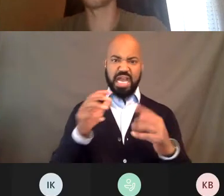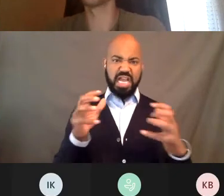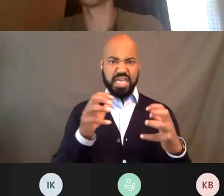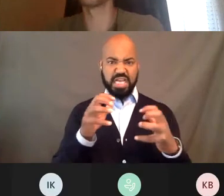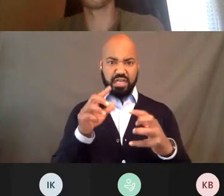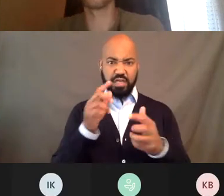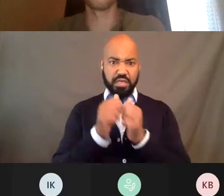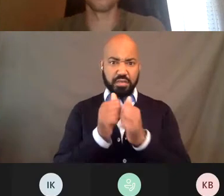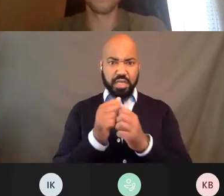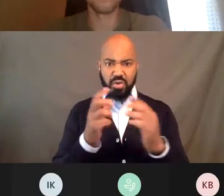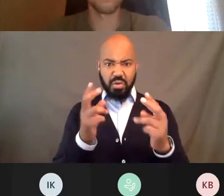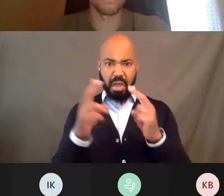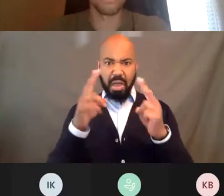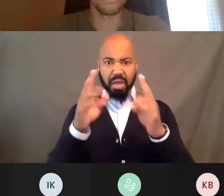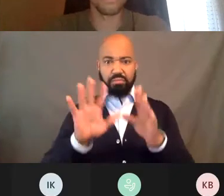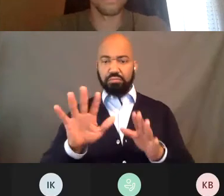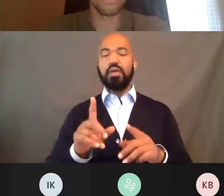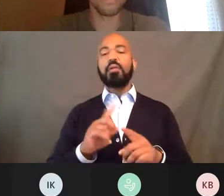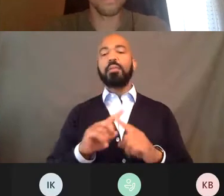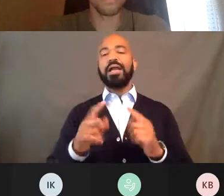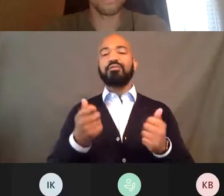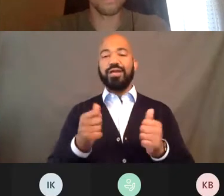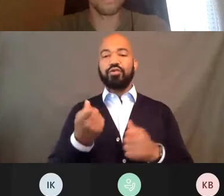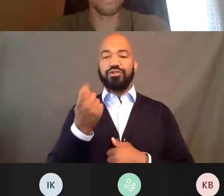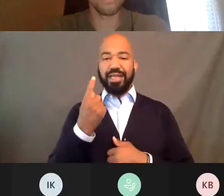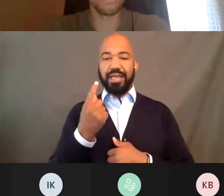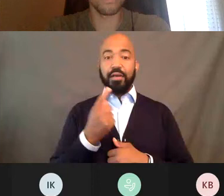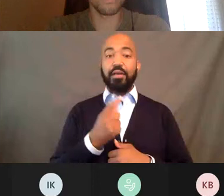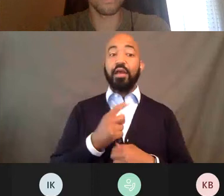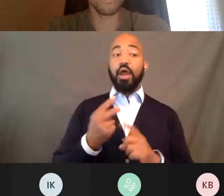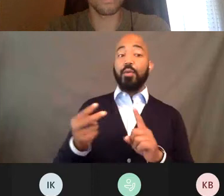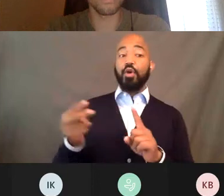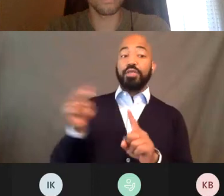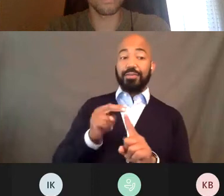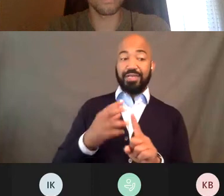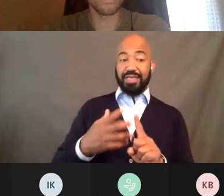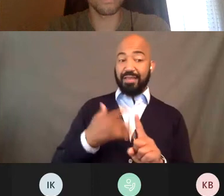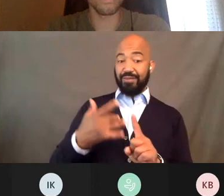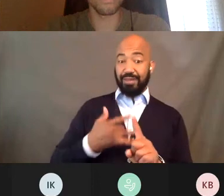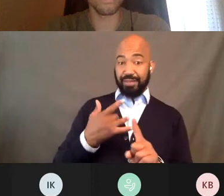in understanding the perception versus,